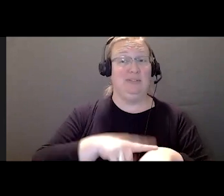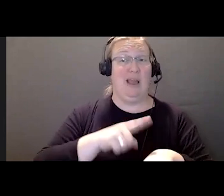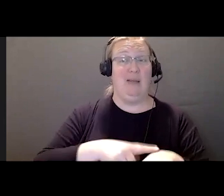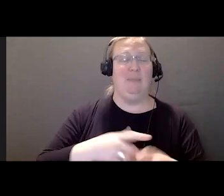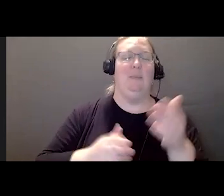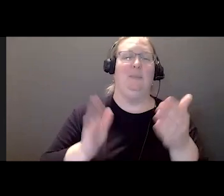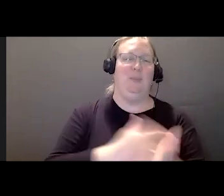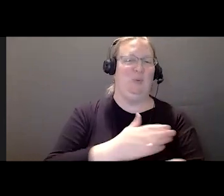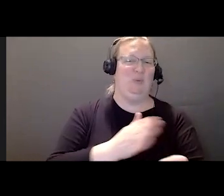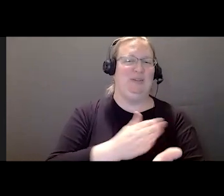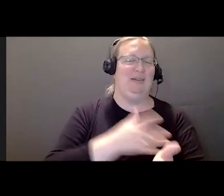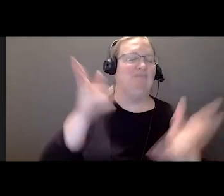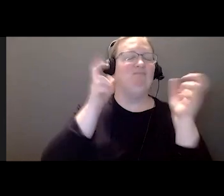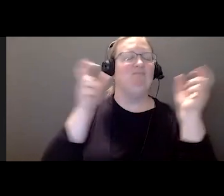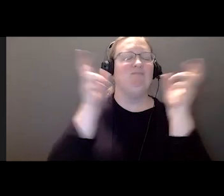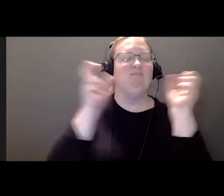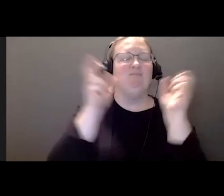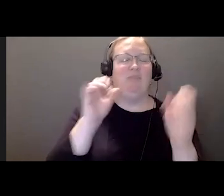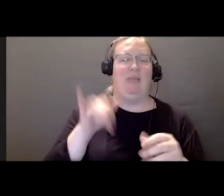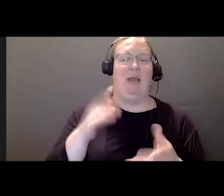Next, please.